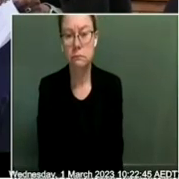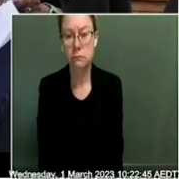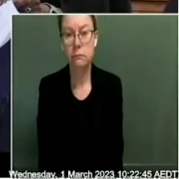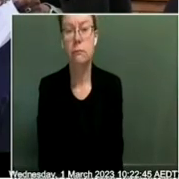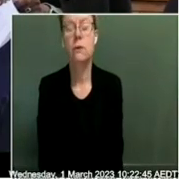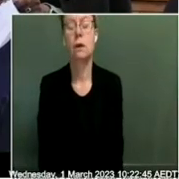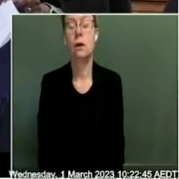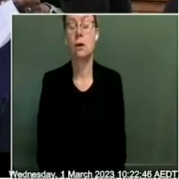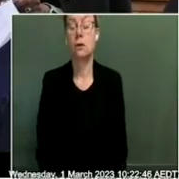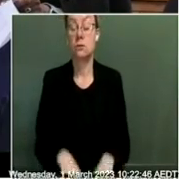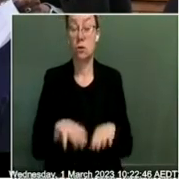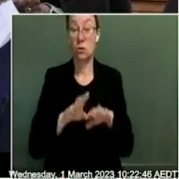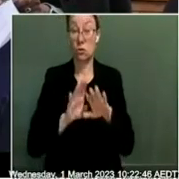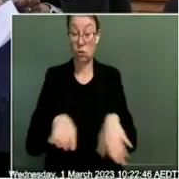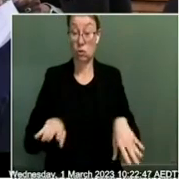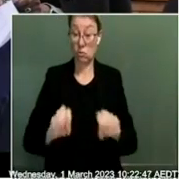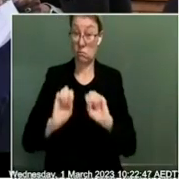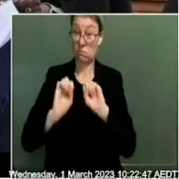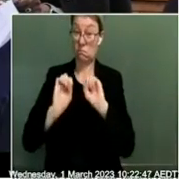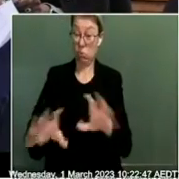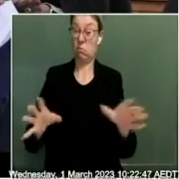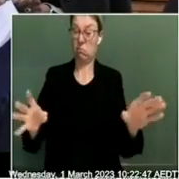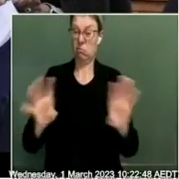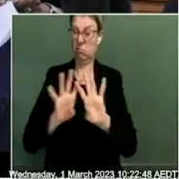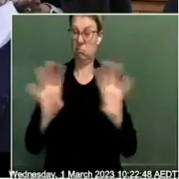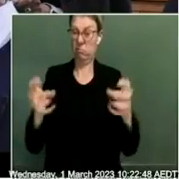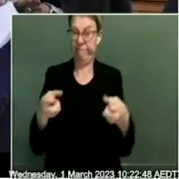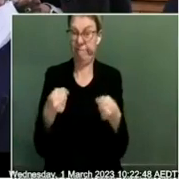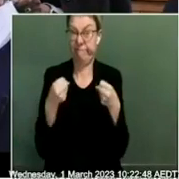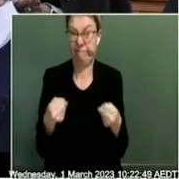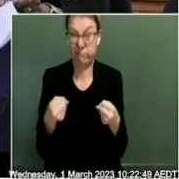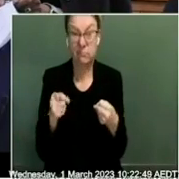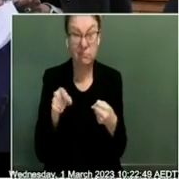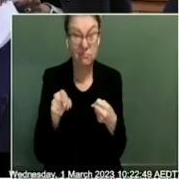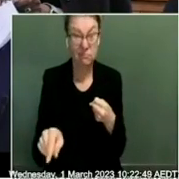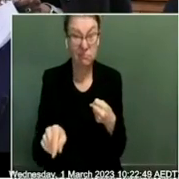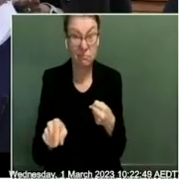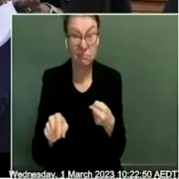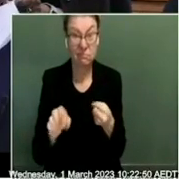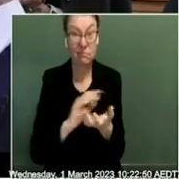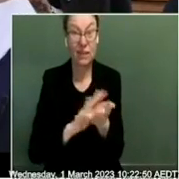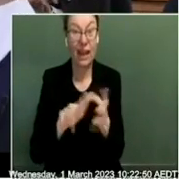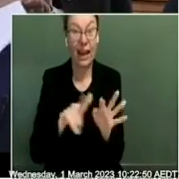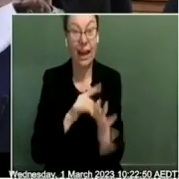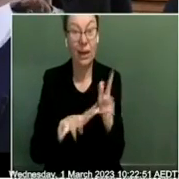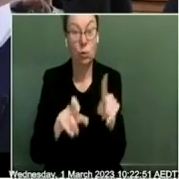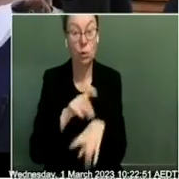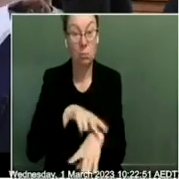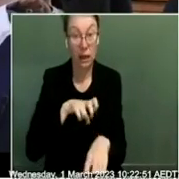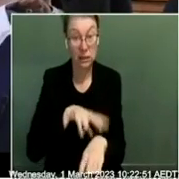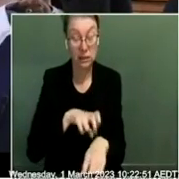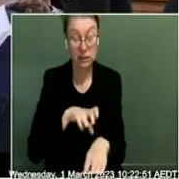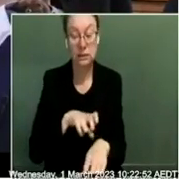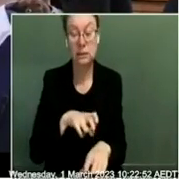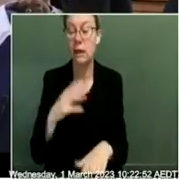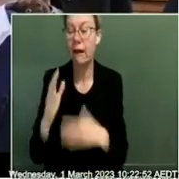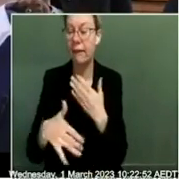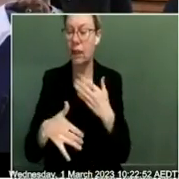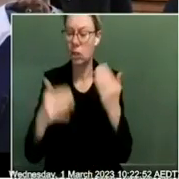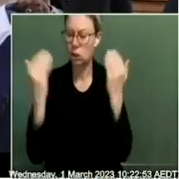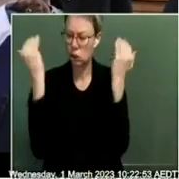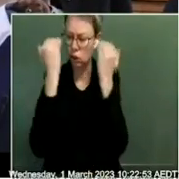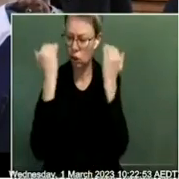Station, and then the magistrate, they had the hearing, I think it was on the same day, according to them records as